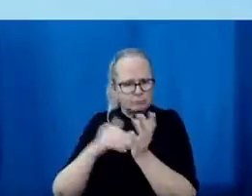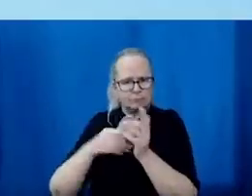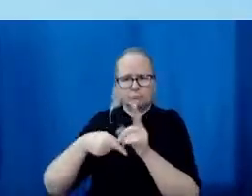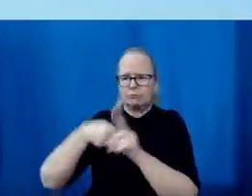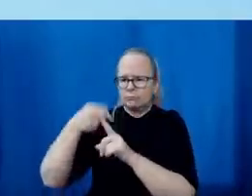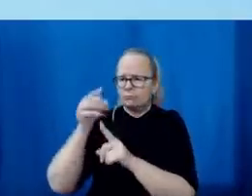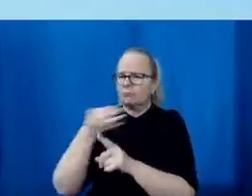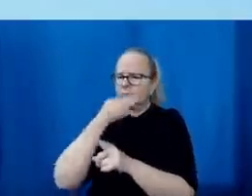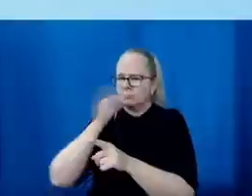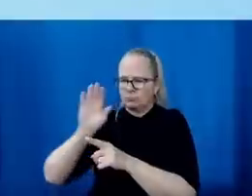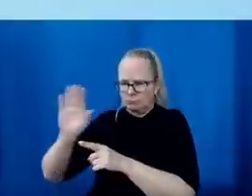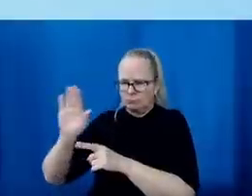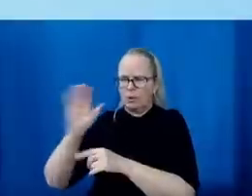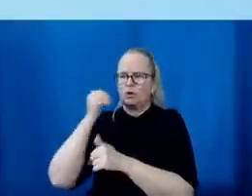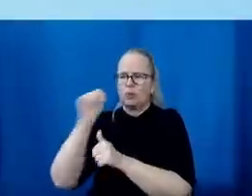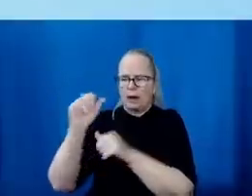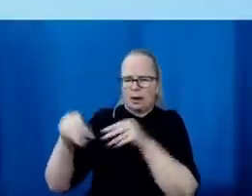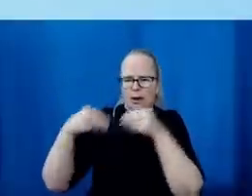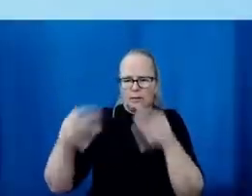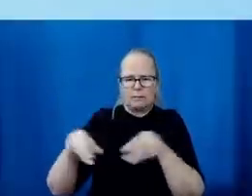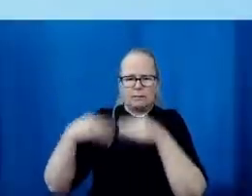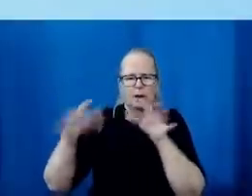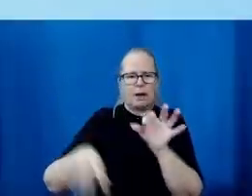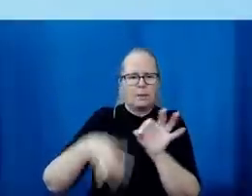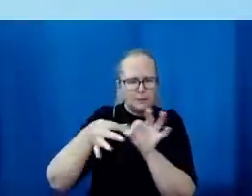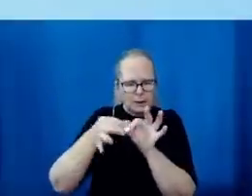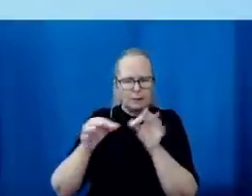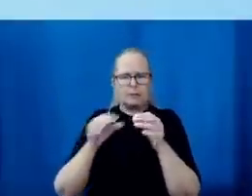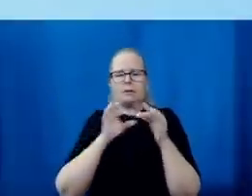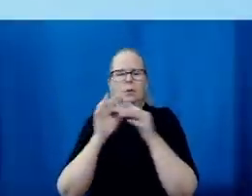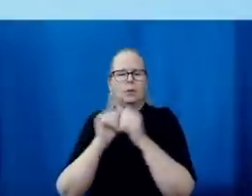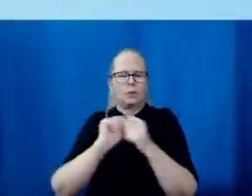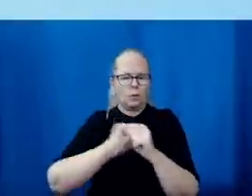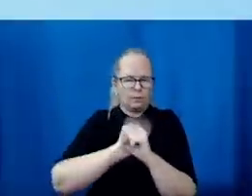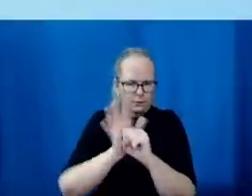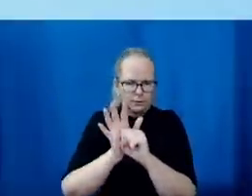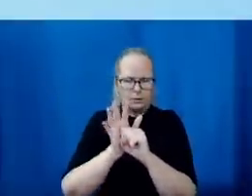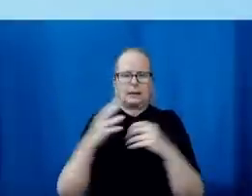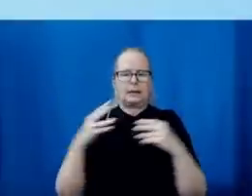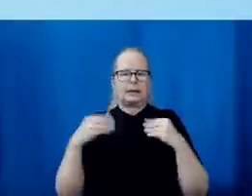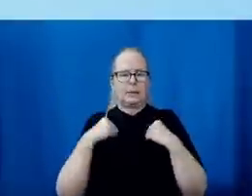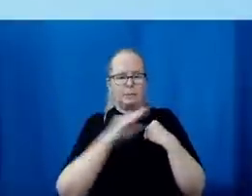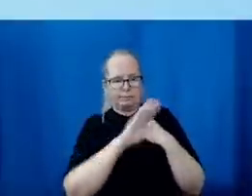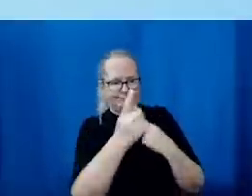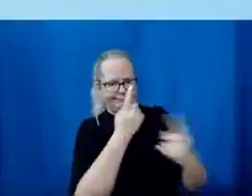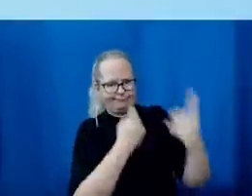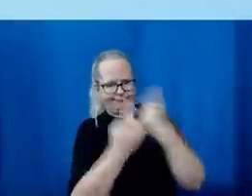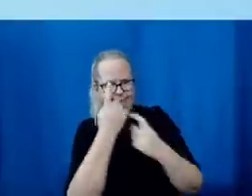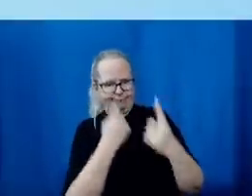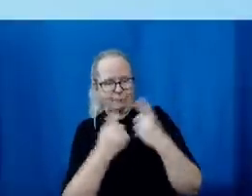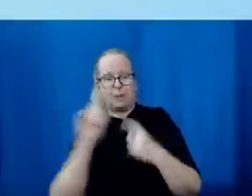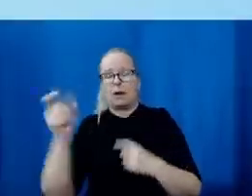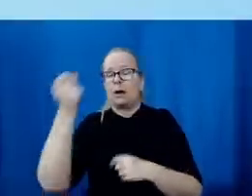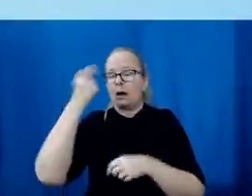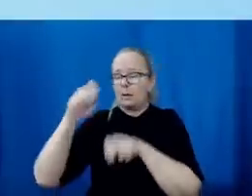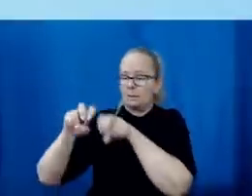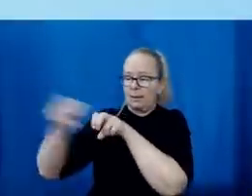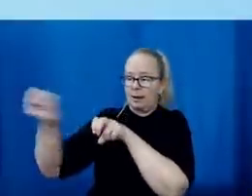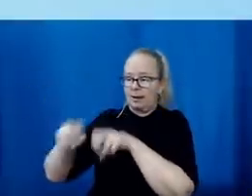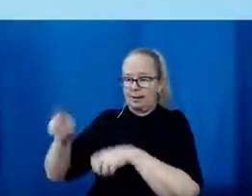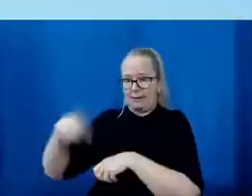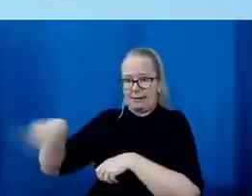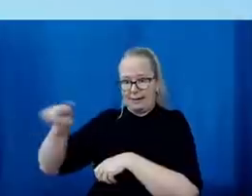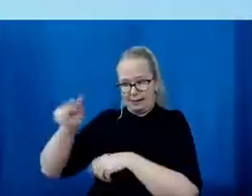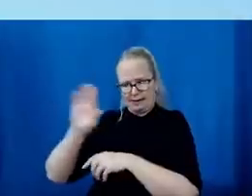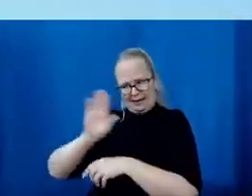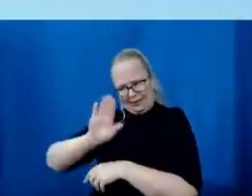bring you timely, accurate updates on the COVID-19 situation in Alberta and take questions from the public and the media. The views of our